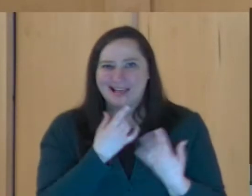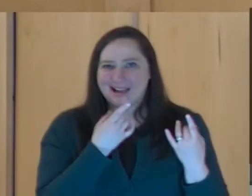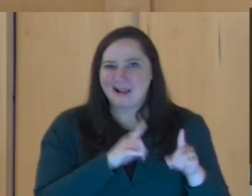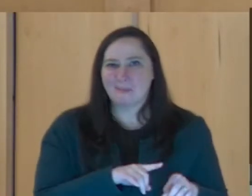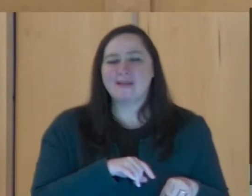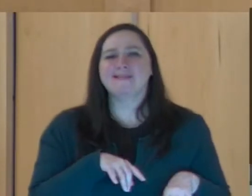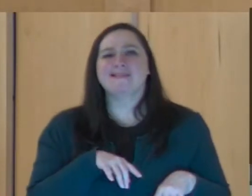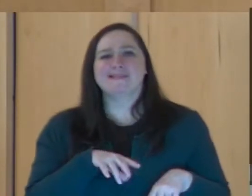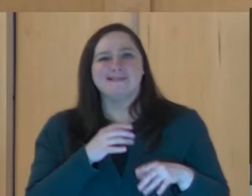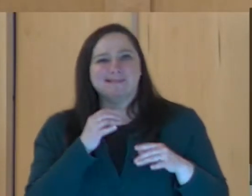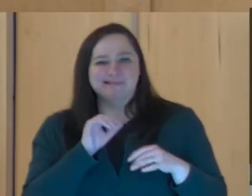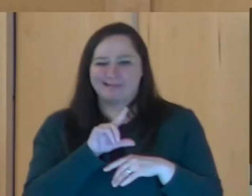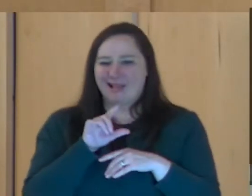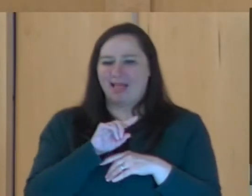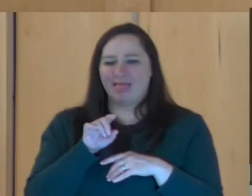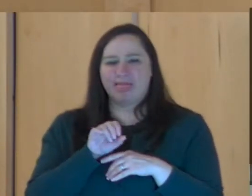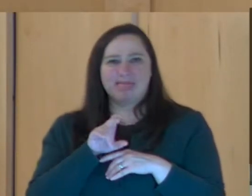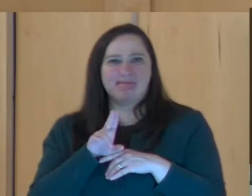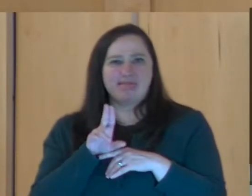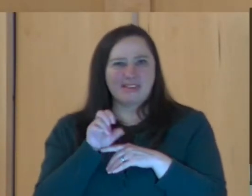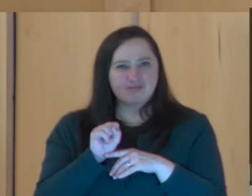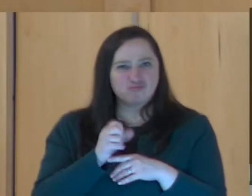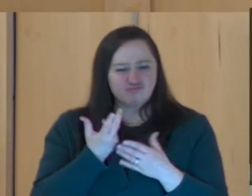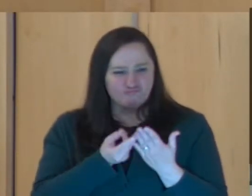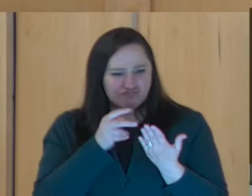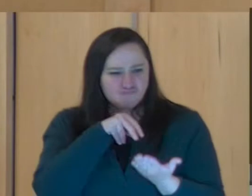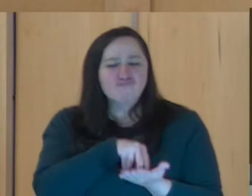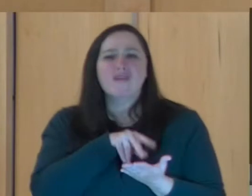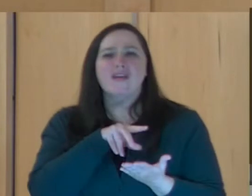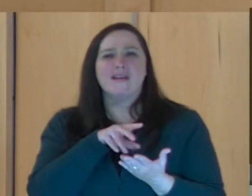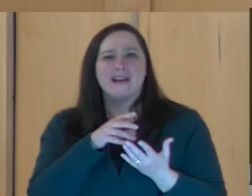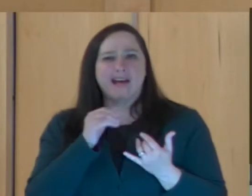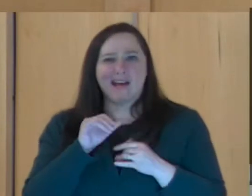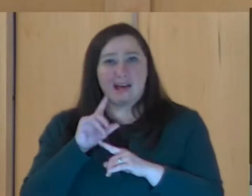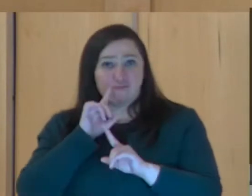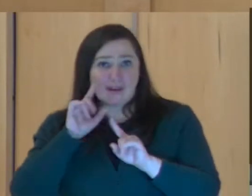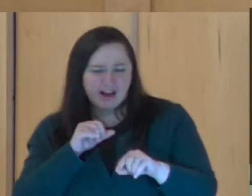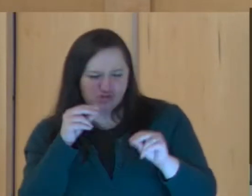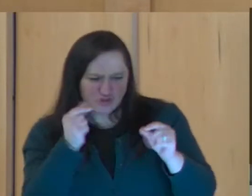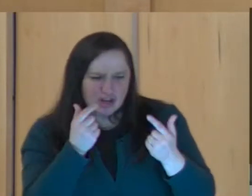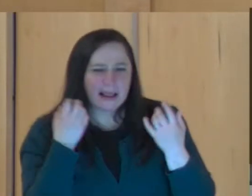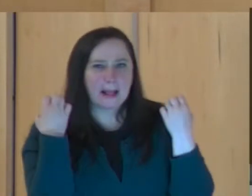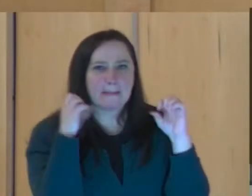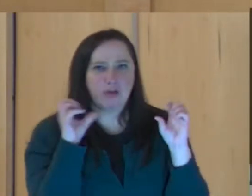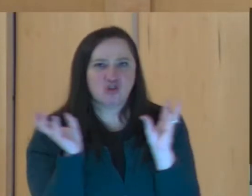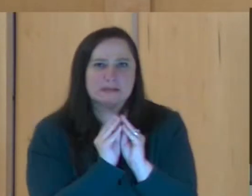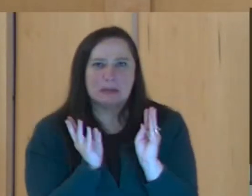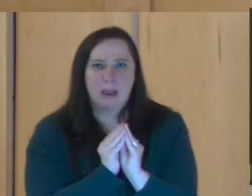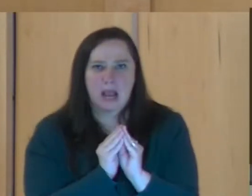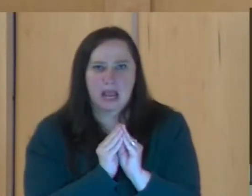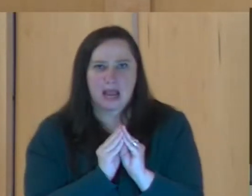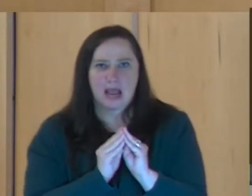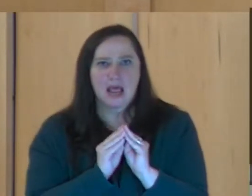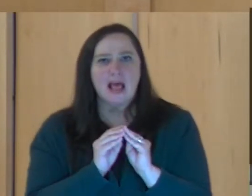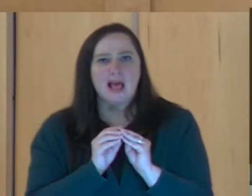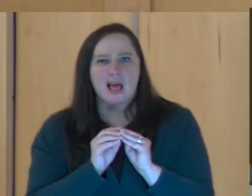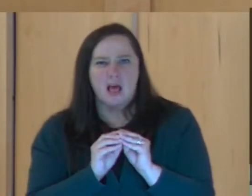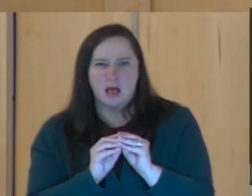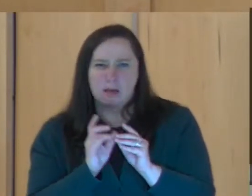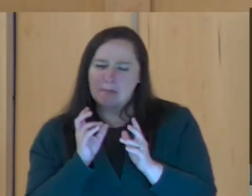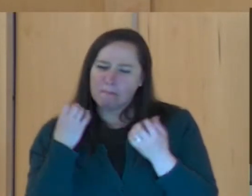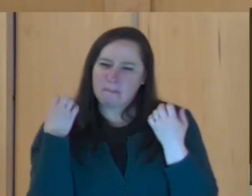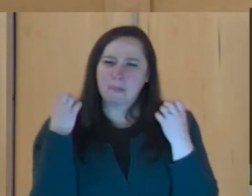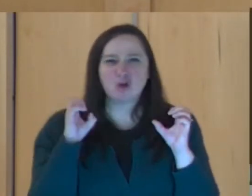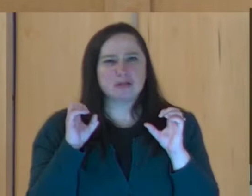And when Jesus raised Lazarus from the dead, Caiaphas' reaction was to call an emergency meeting of the Sanhedrin. And the topic for discussion that